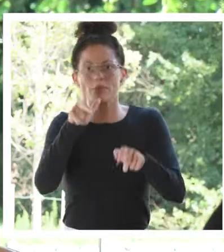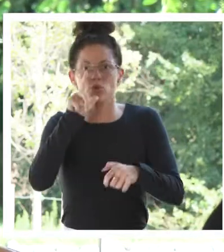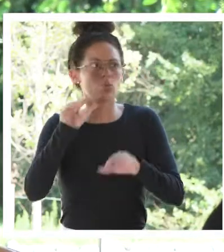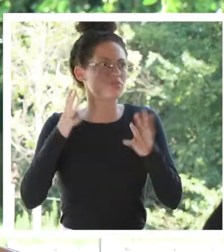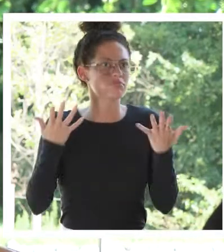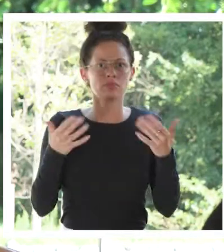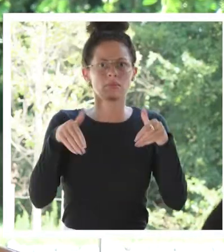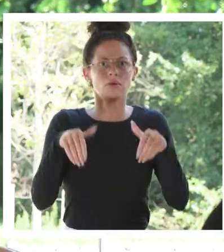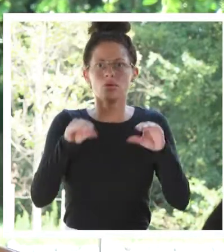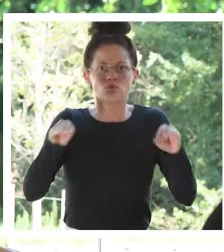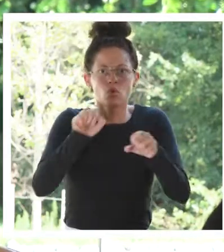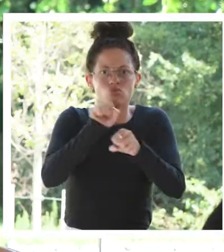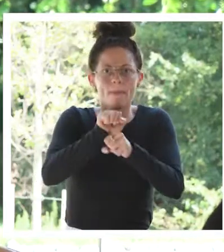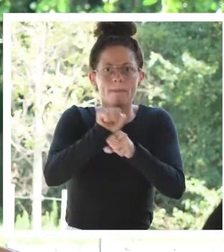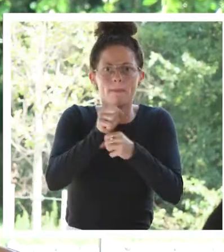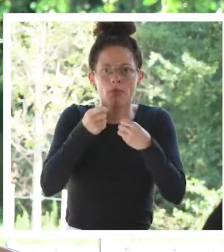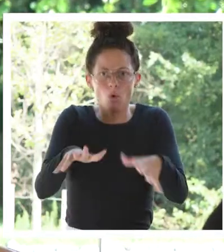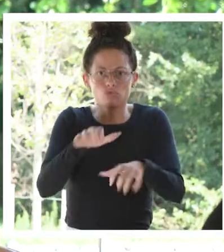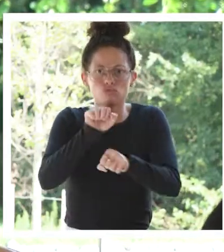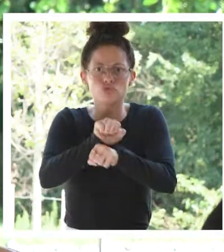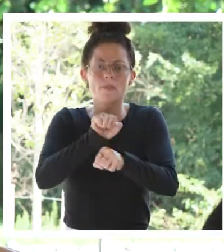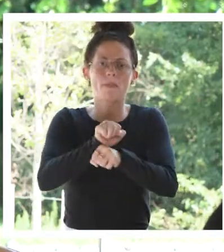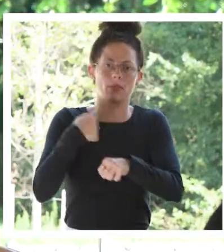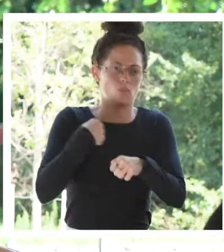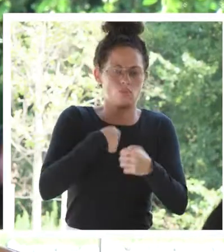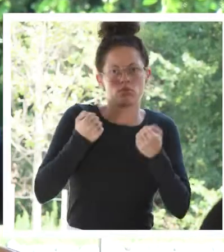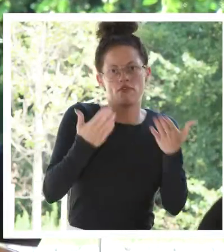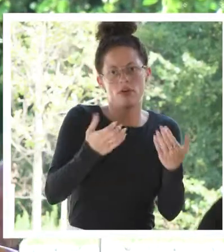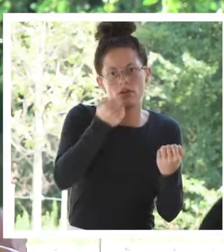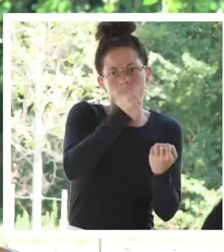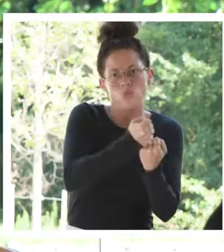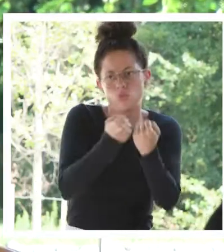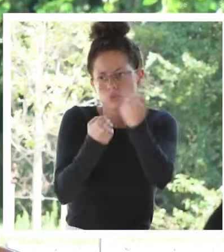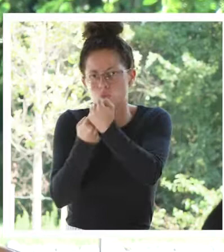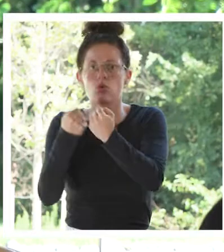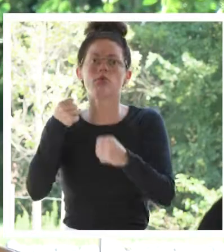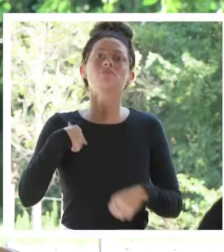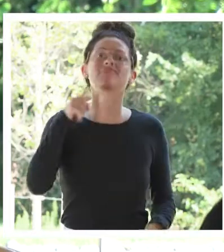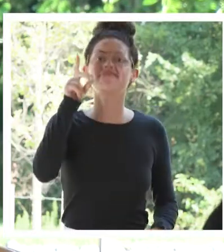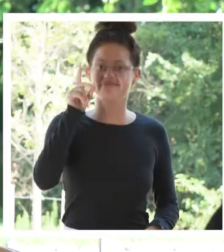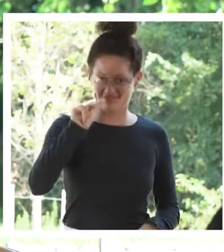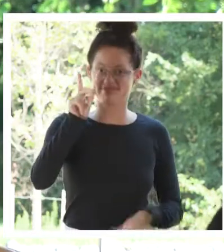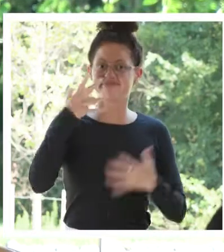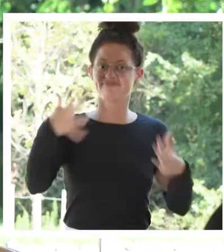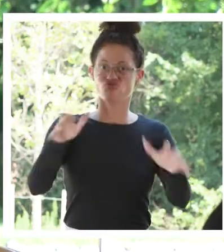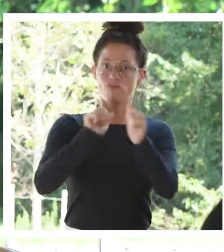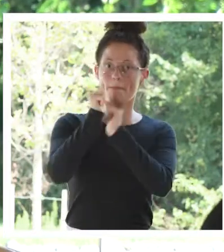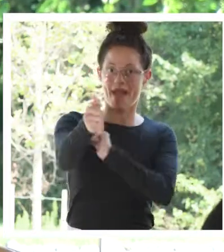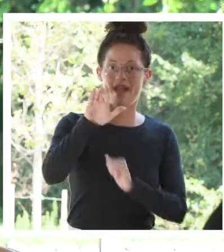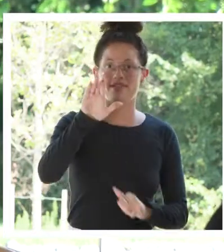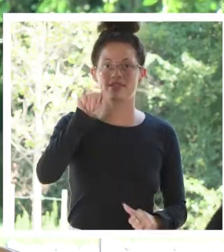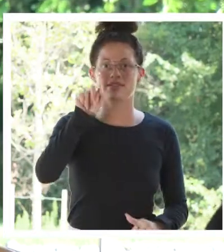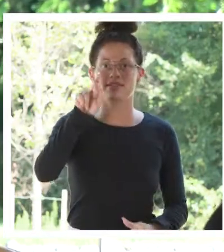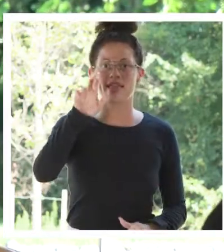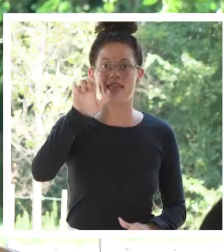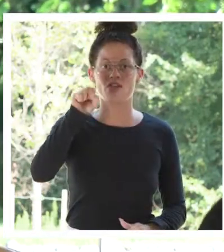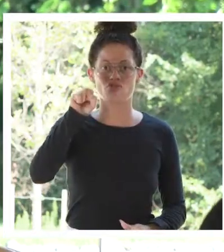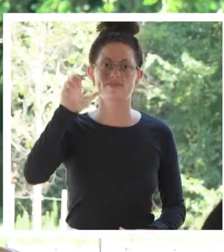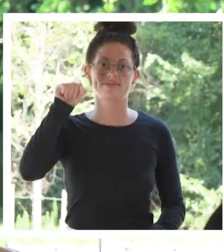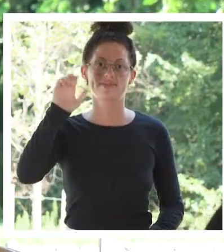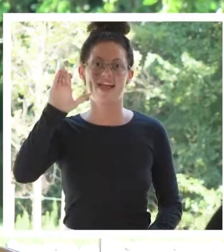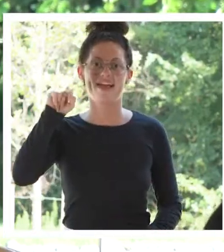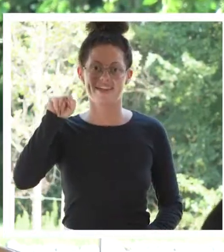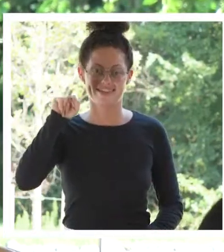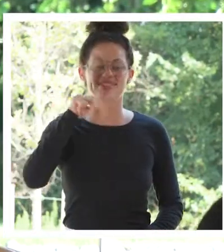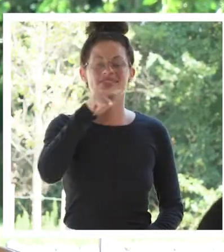of the pandemic. We did first pass the CARES Act, as County Executive Gardner said,